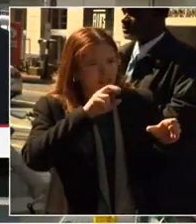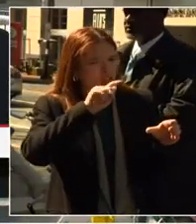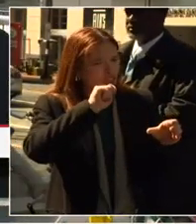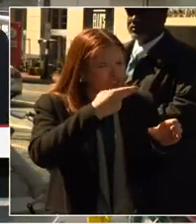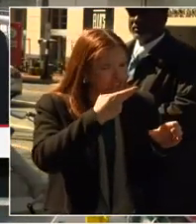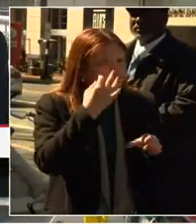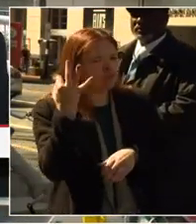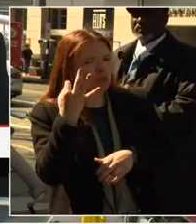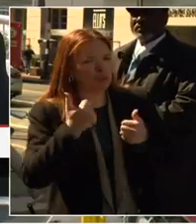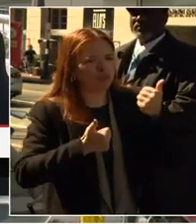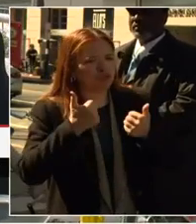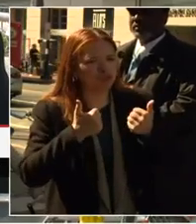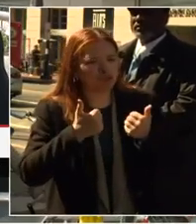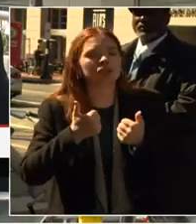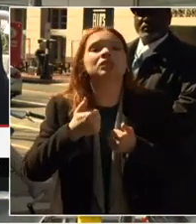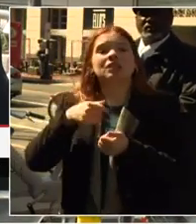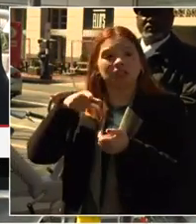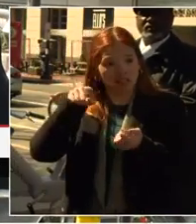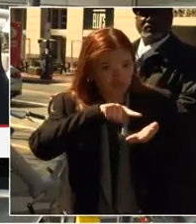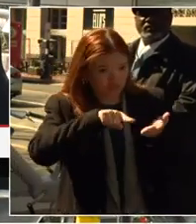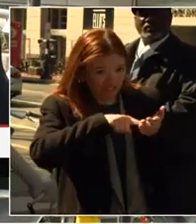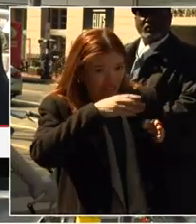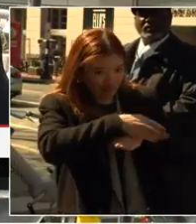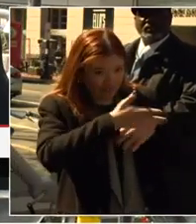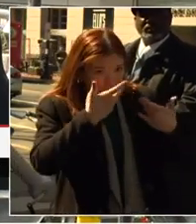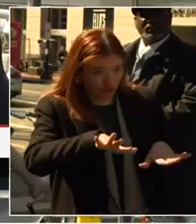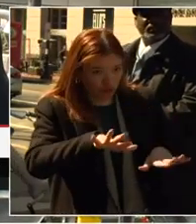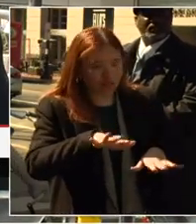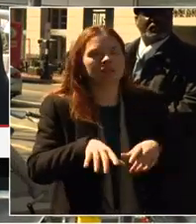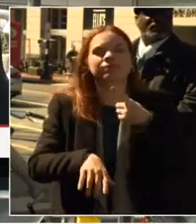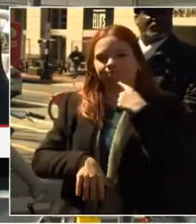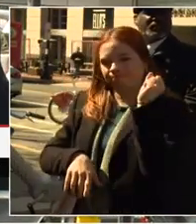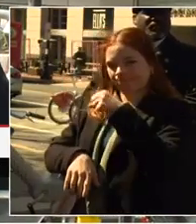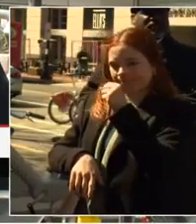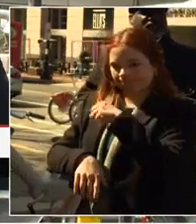after this investigation was initiated? Yes.